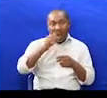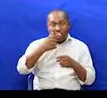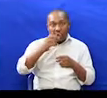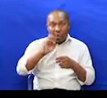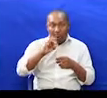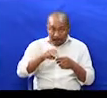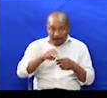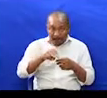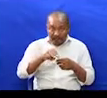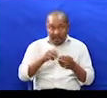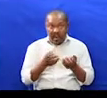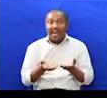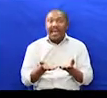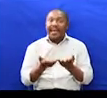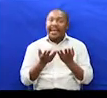can neither